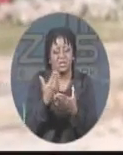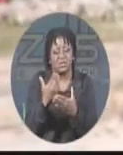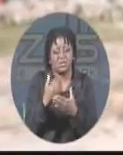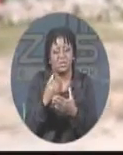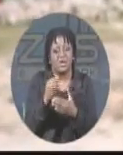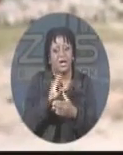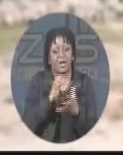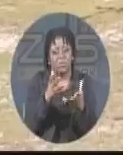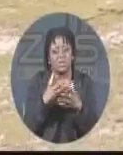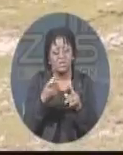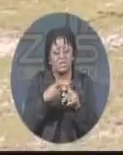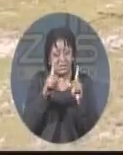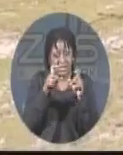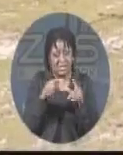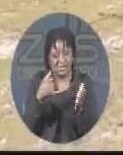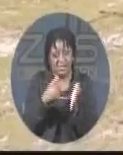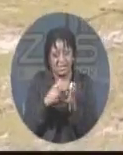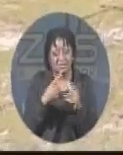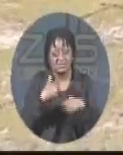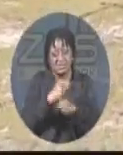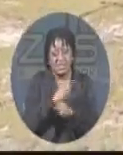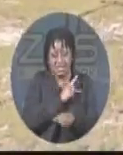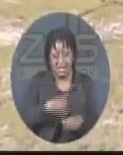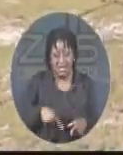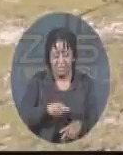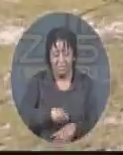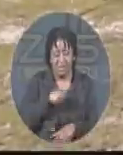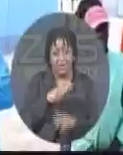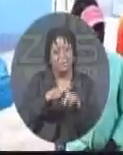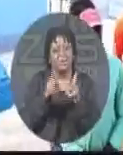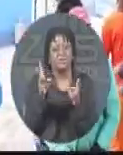this year, but the weather. Reporting for ZNS Total Sports,